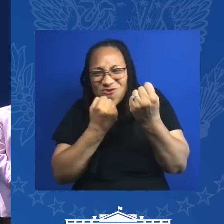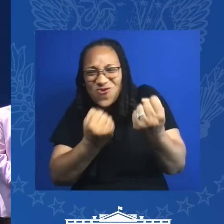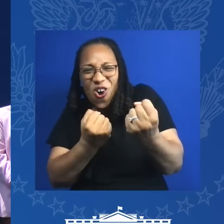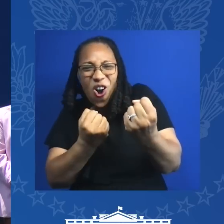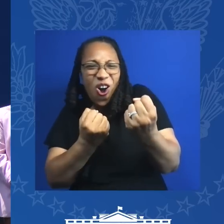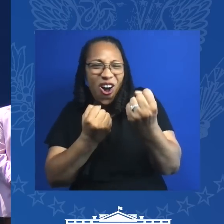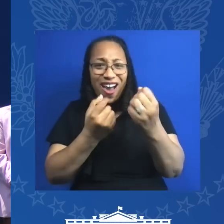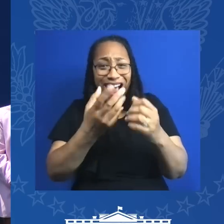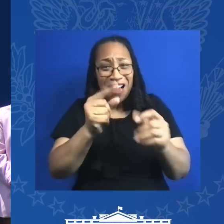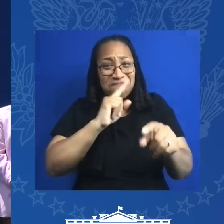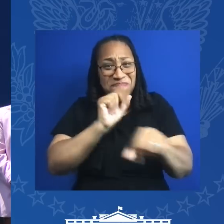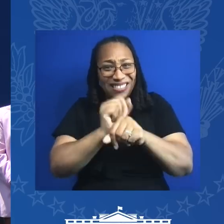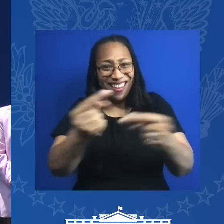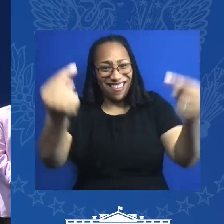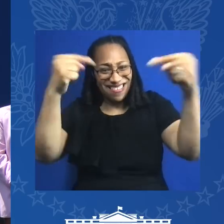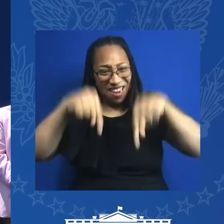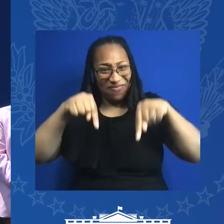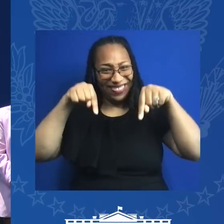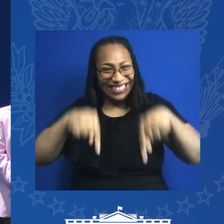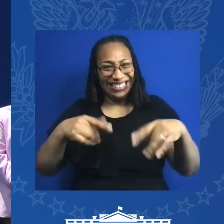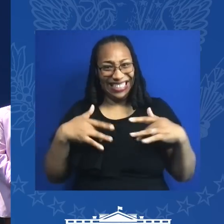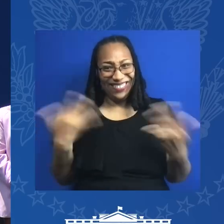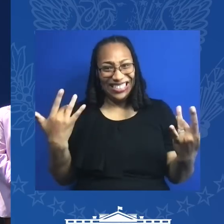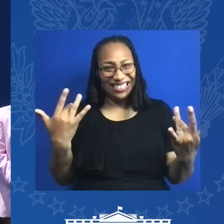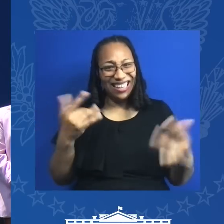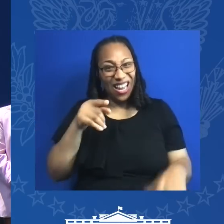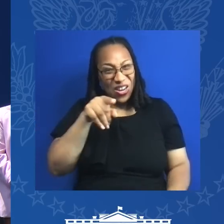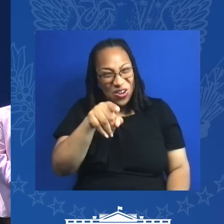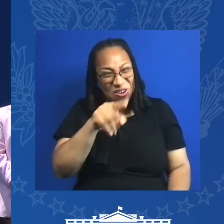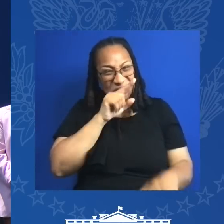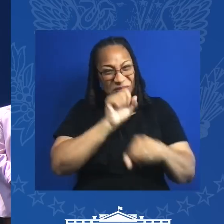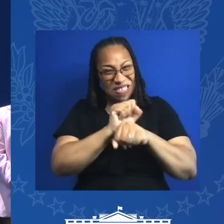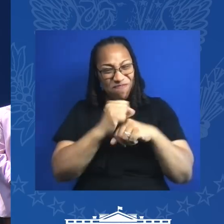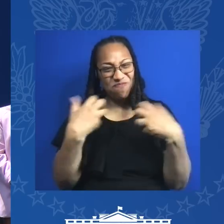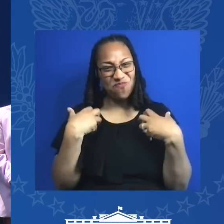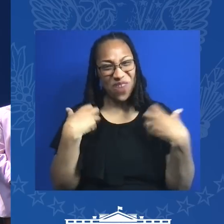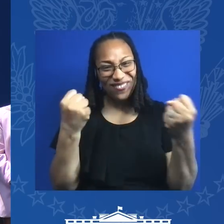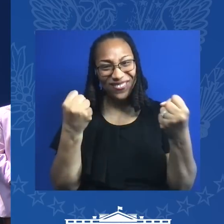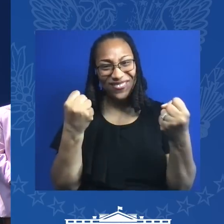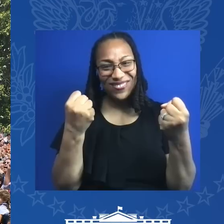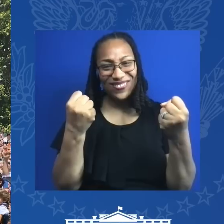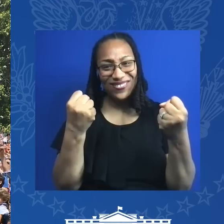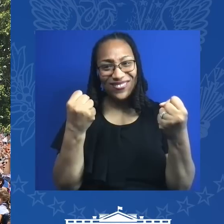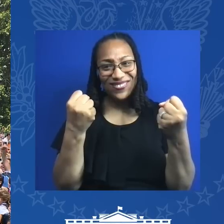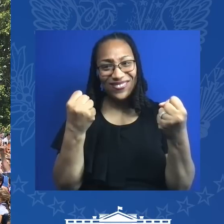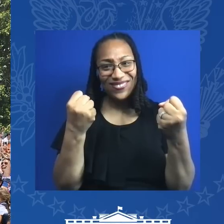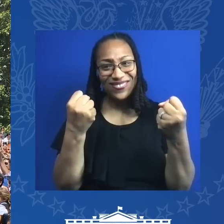bravery. Today, we are here to find joy.